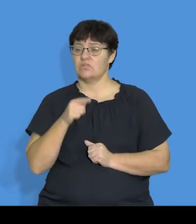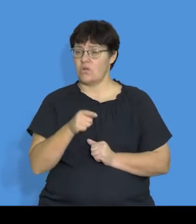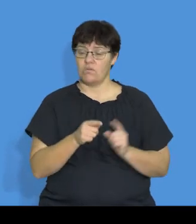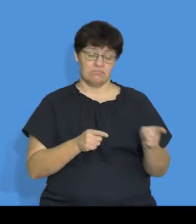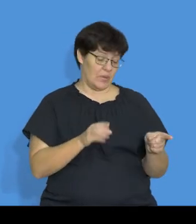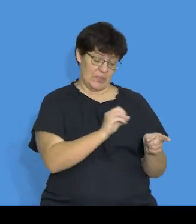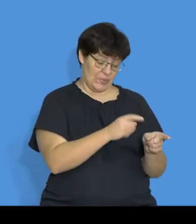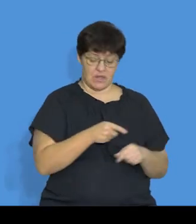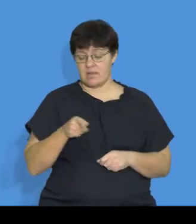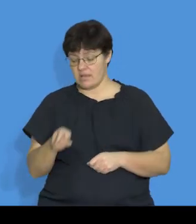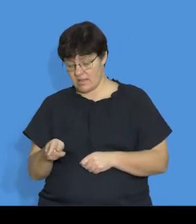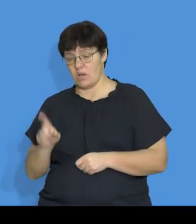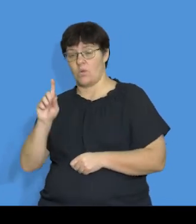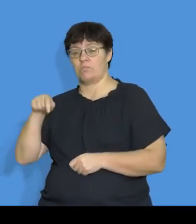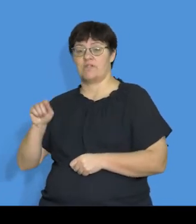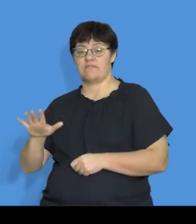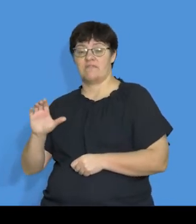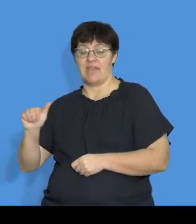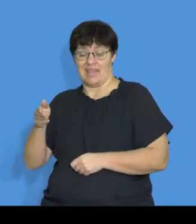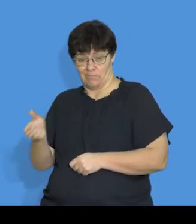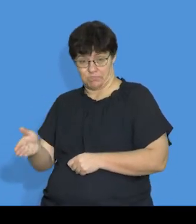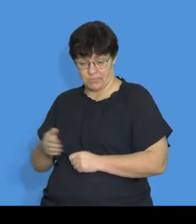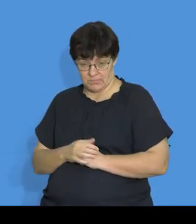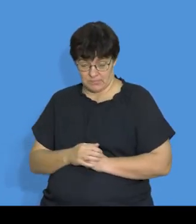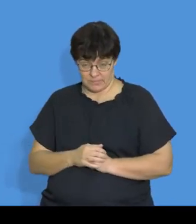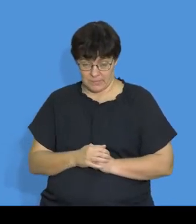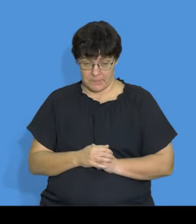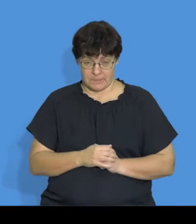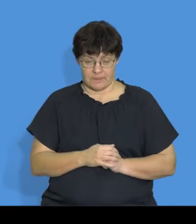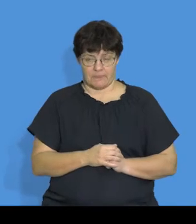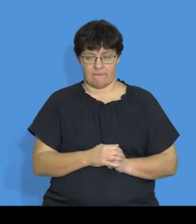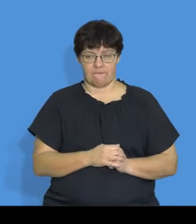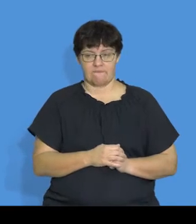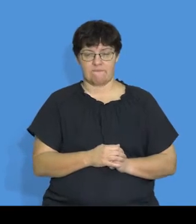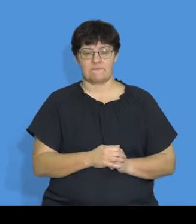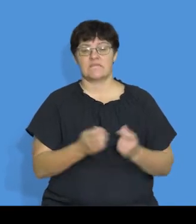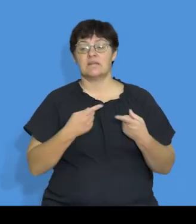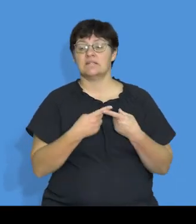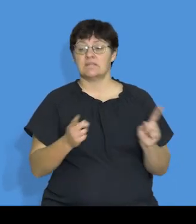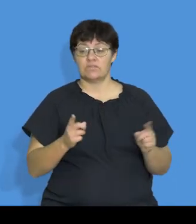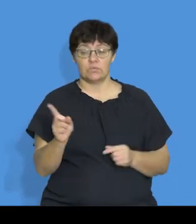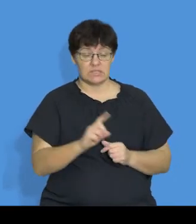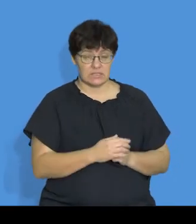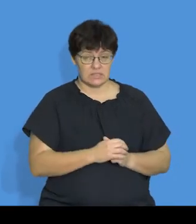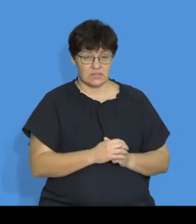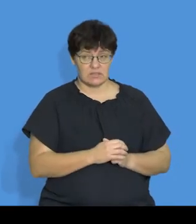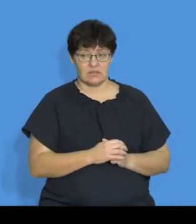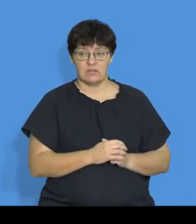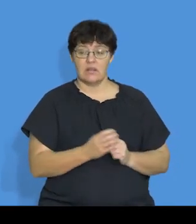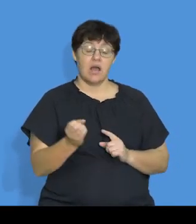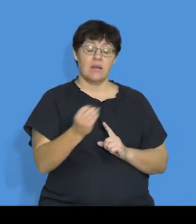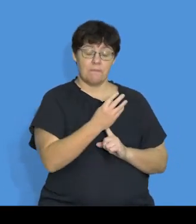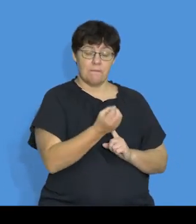circuit, while there's 1.5 amperes of current in the closed circuit. But the difference is that also the light bulb is